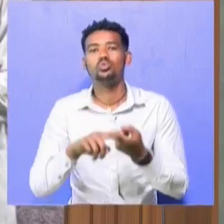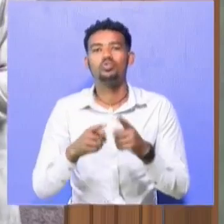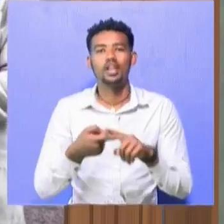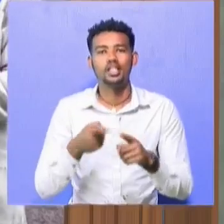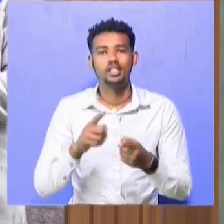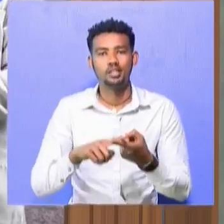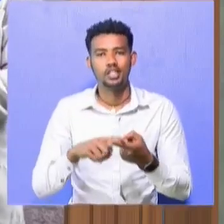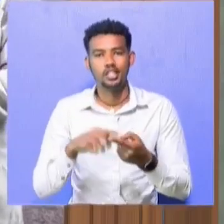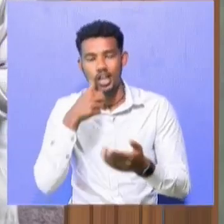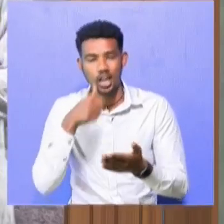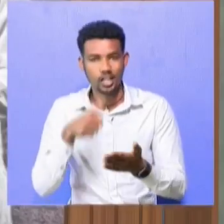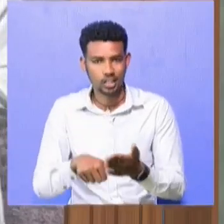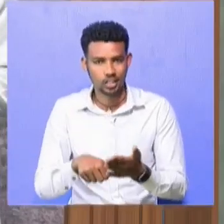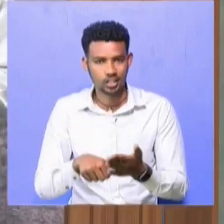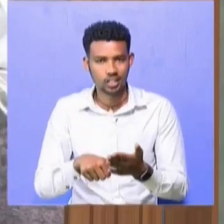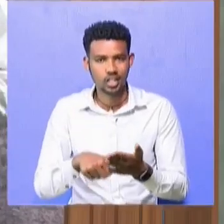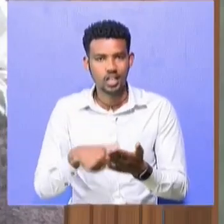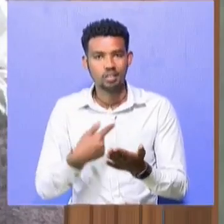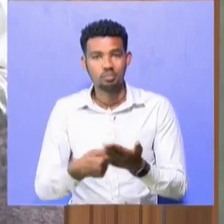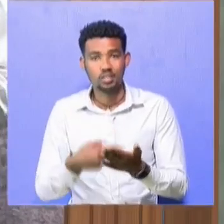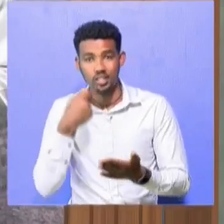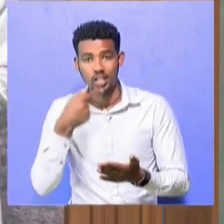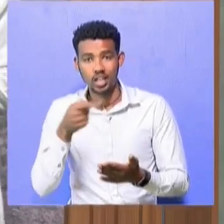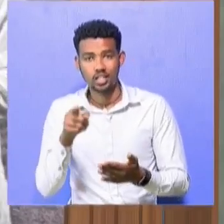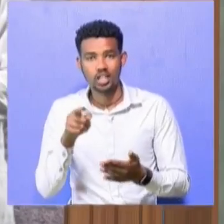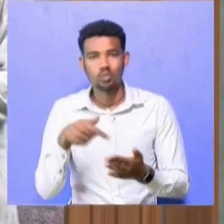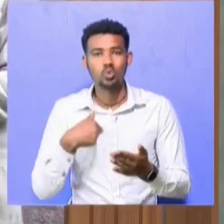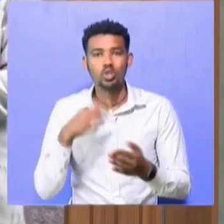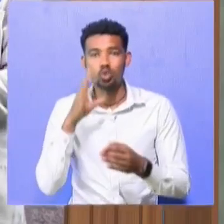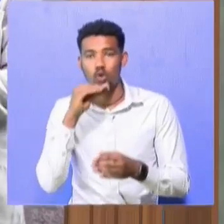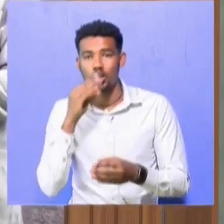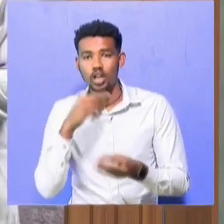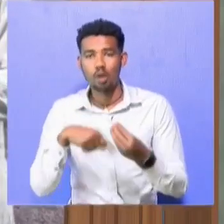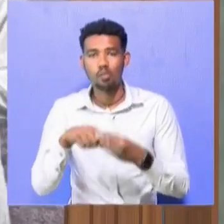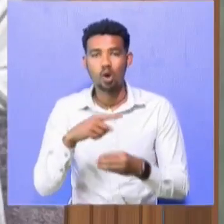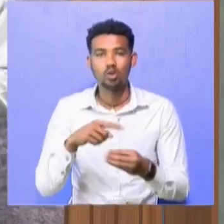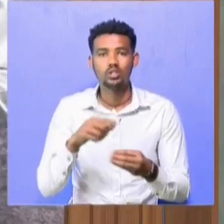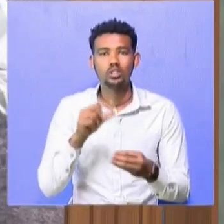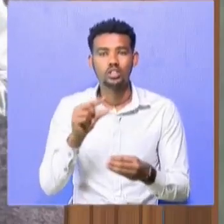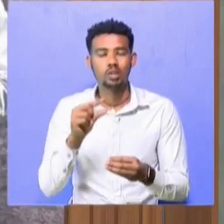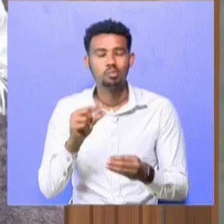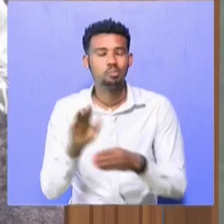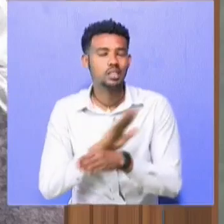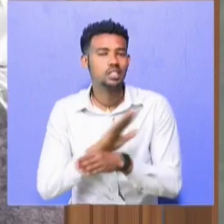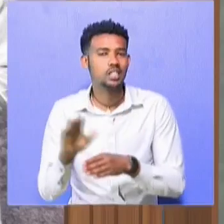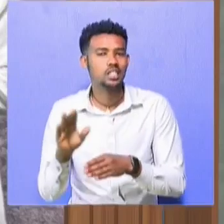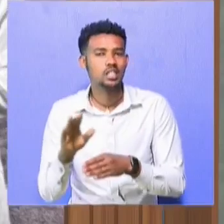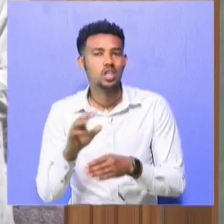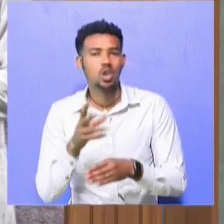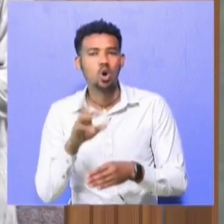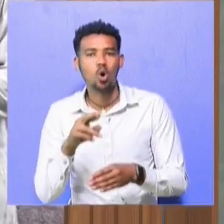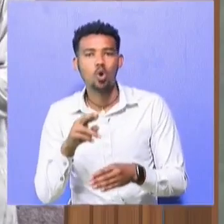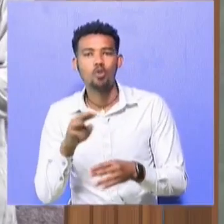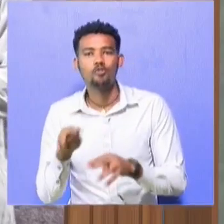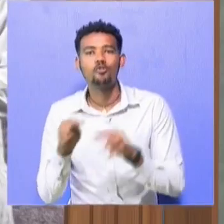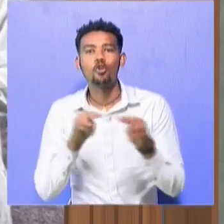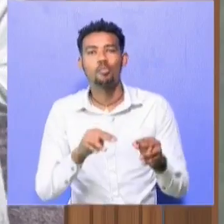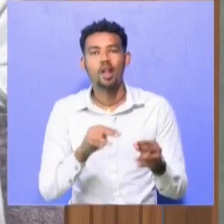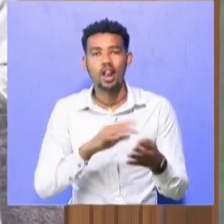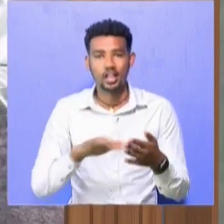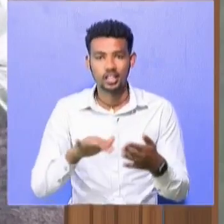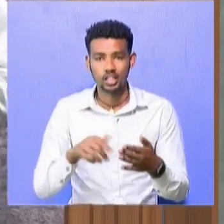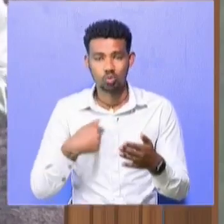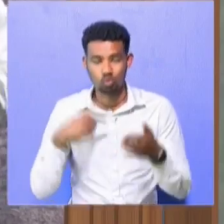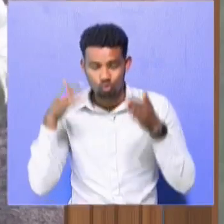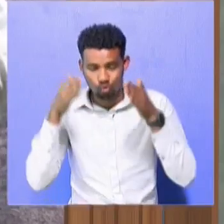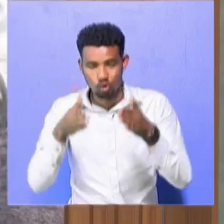letters. And then besides that, we were talking also about some business letters or formal letters. But our